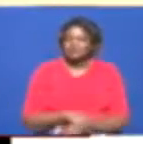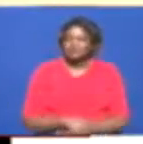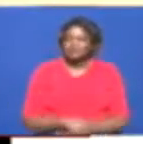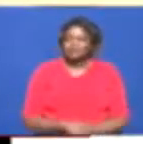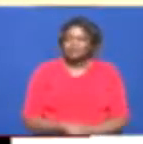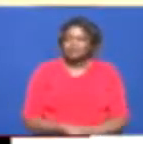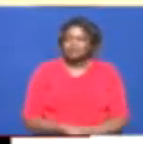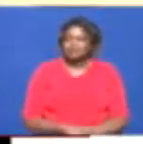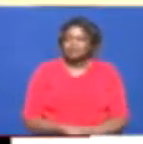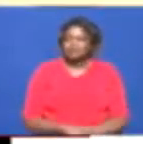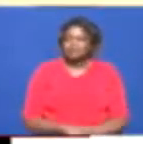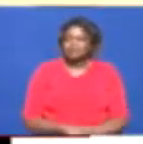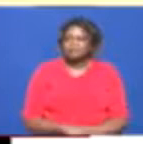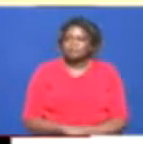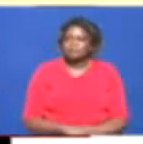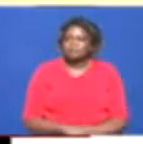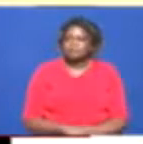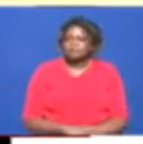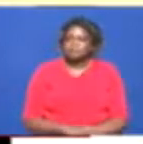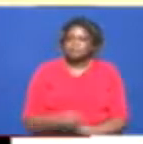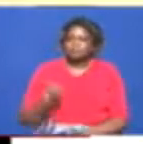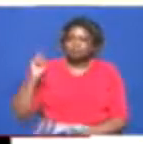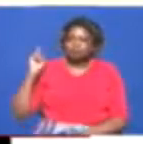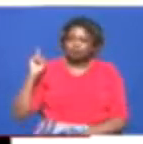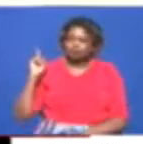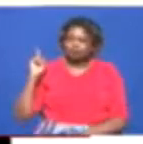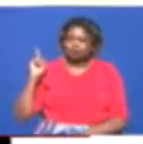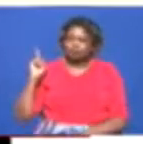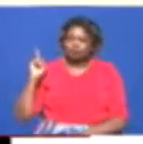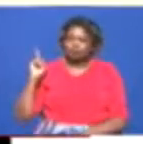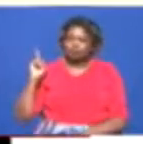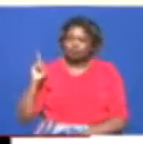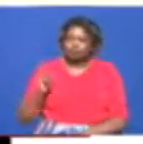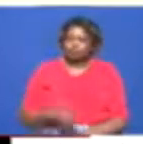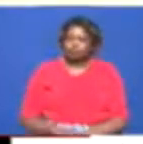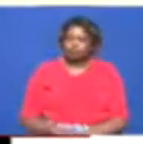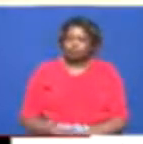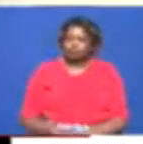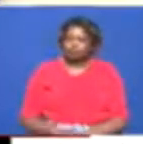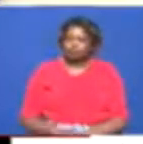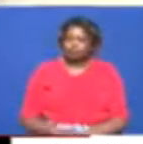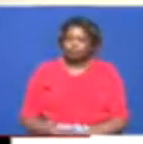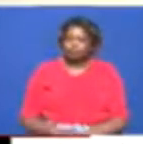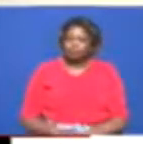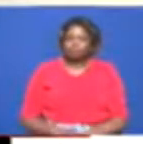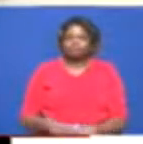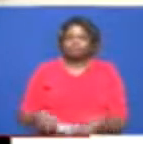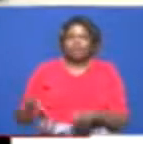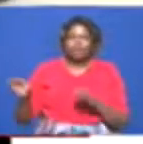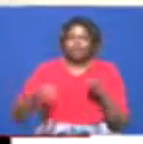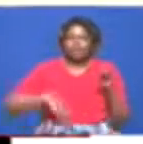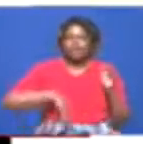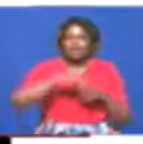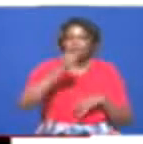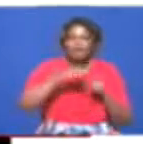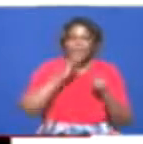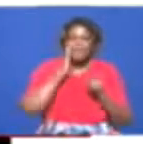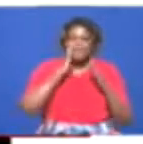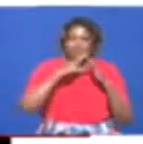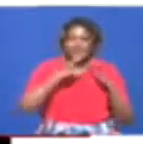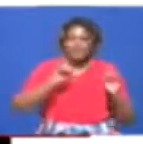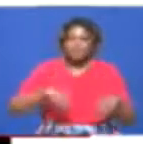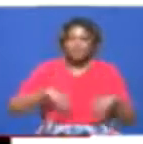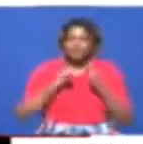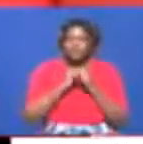For the better part of her childhood, Marie, not her real name, moved out from her mother's house to live with her